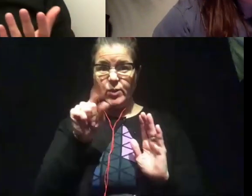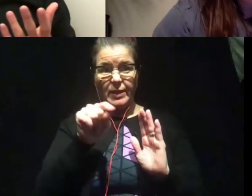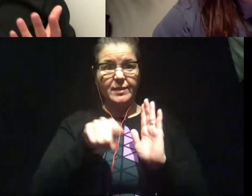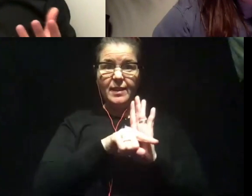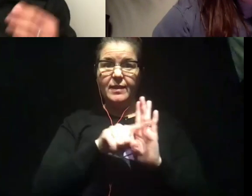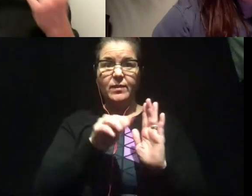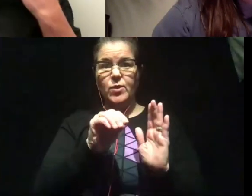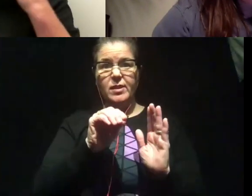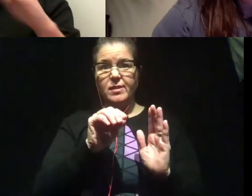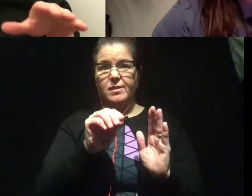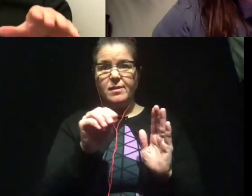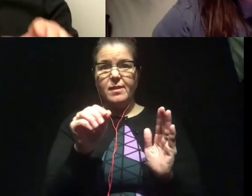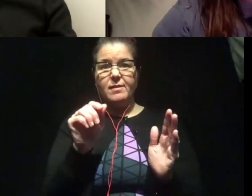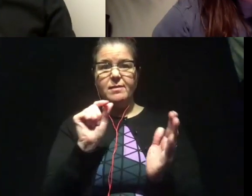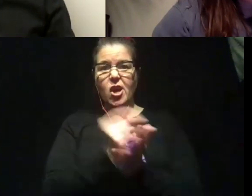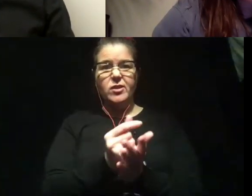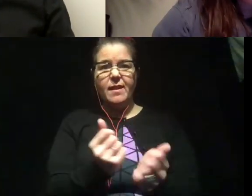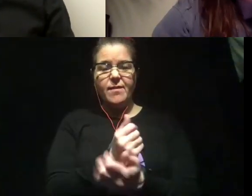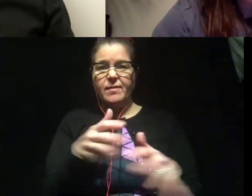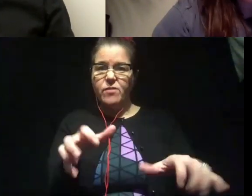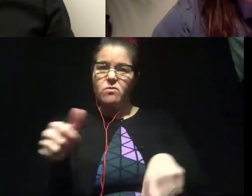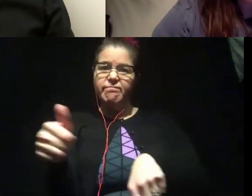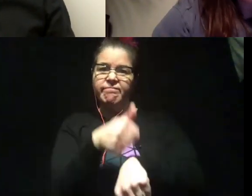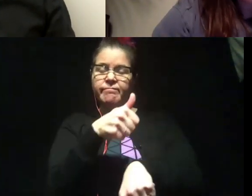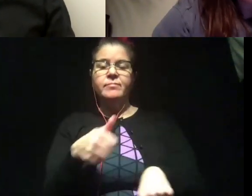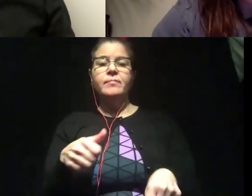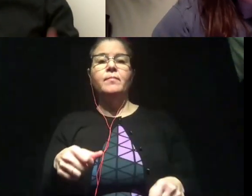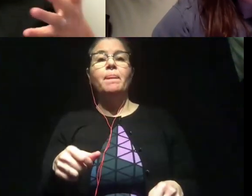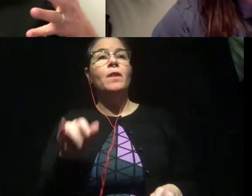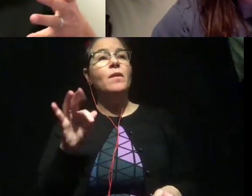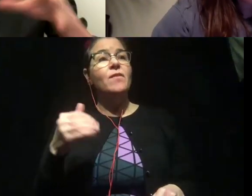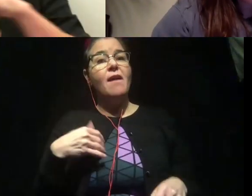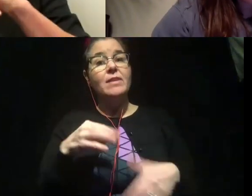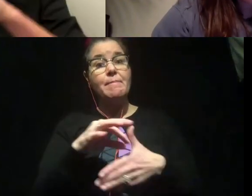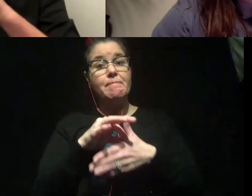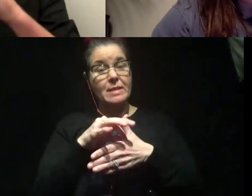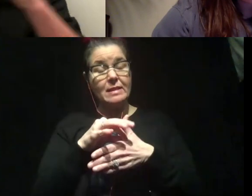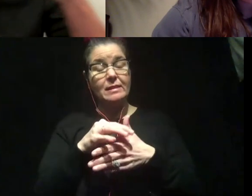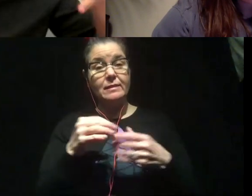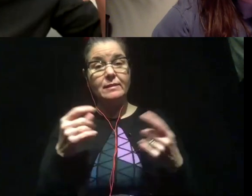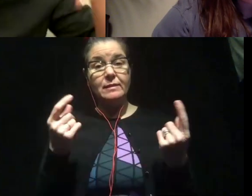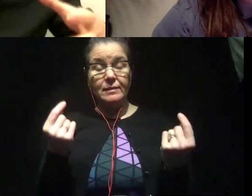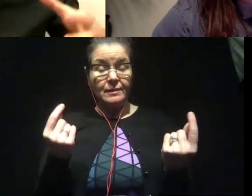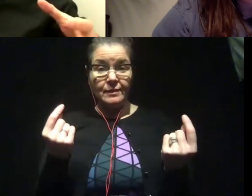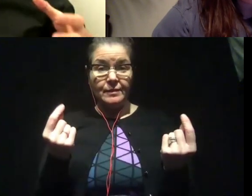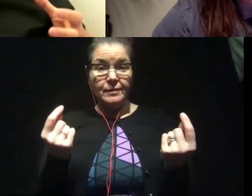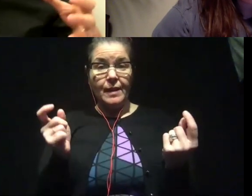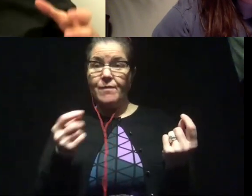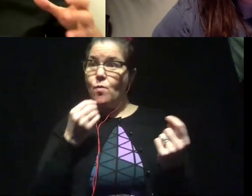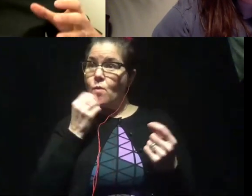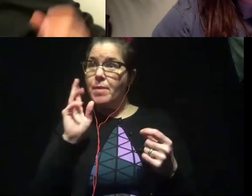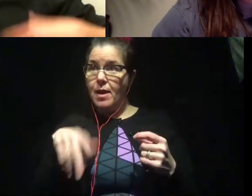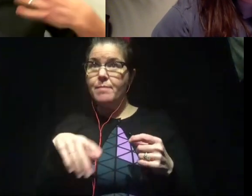out, everything's completely frozen solid. So if we have like meat out there, we have to warm it up in